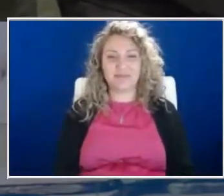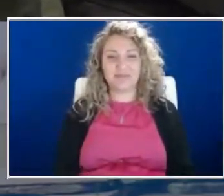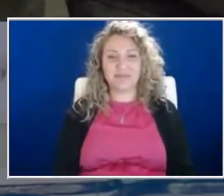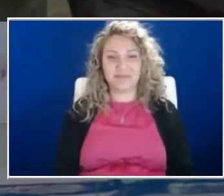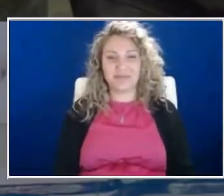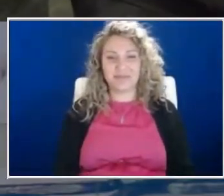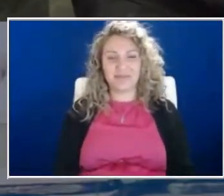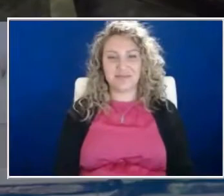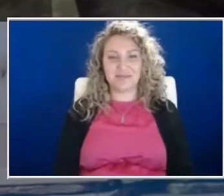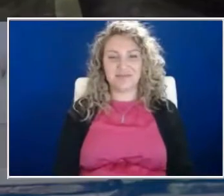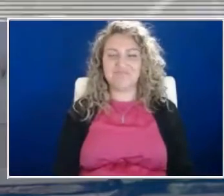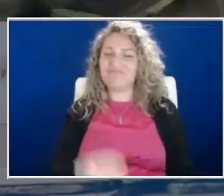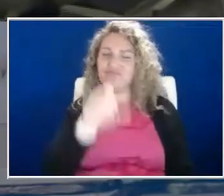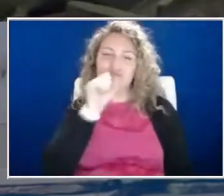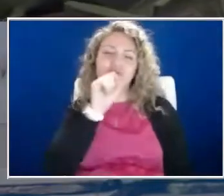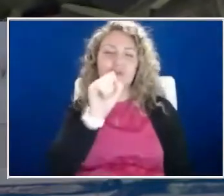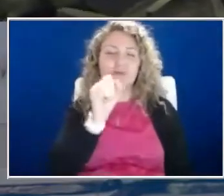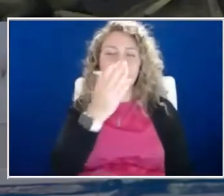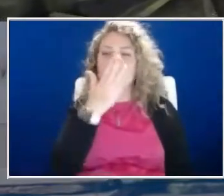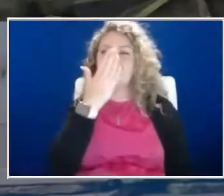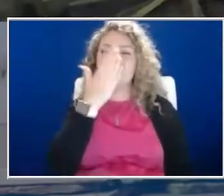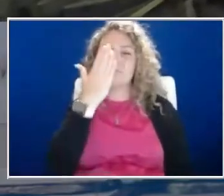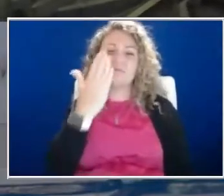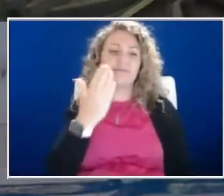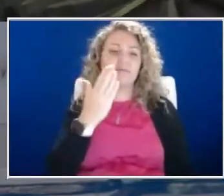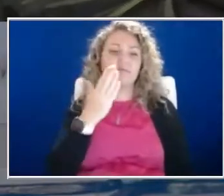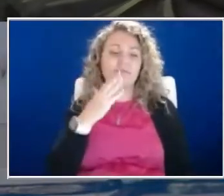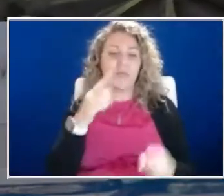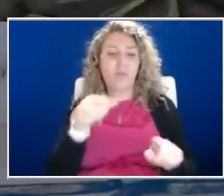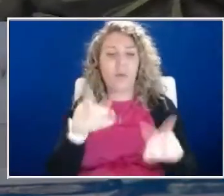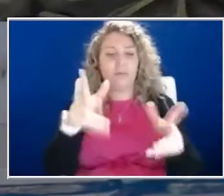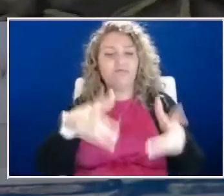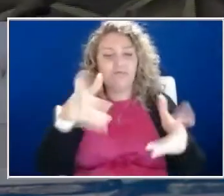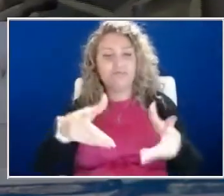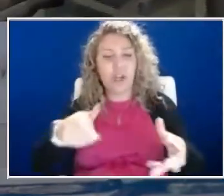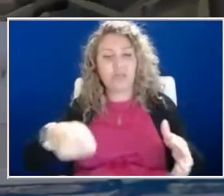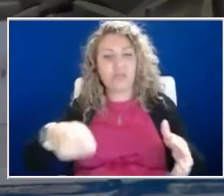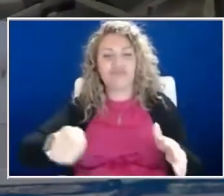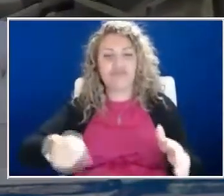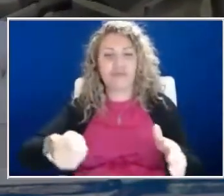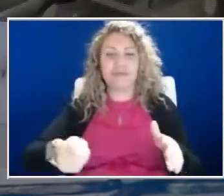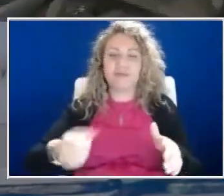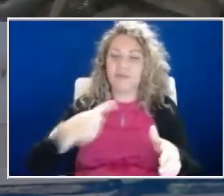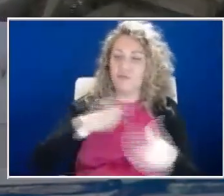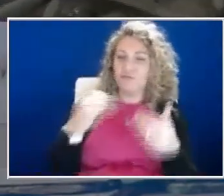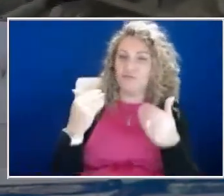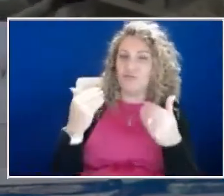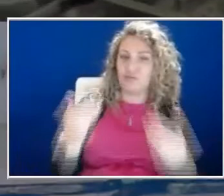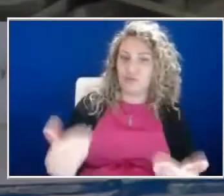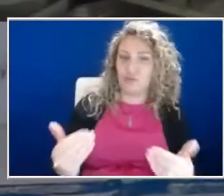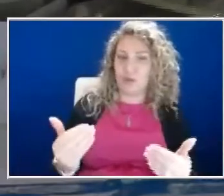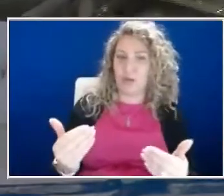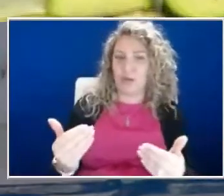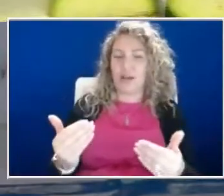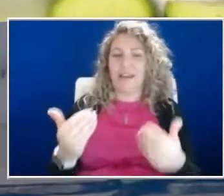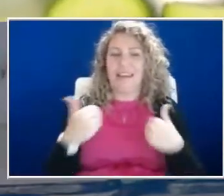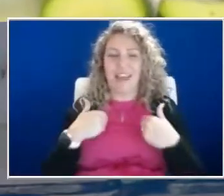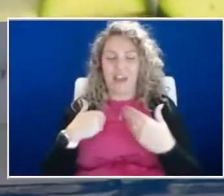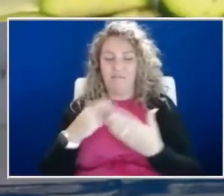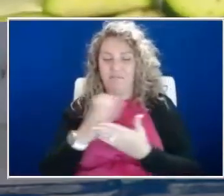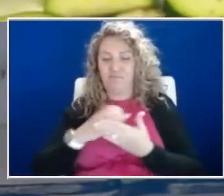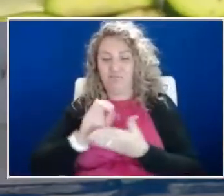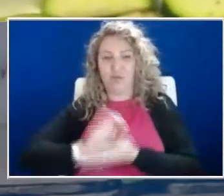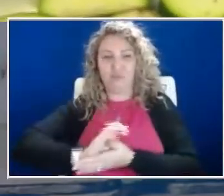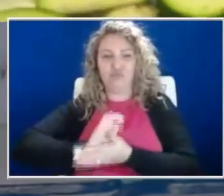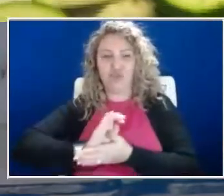Oh, I love how that smells. Well, we're letting that saute. We're going to go ahead and get our cream cheese going here. To save